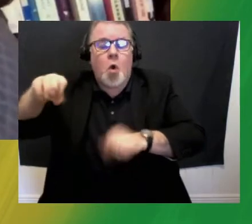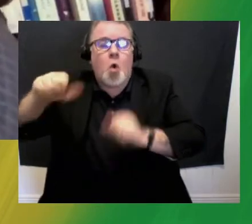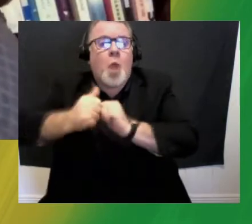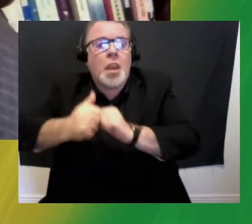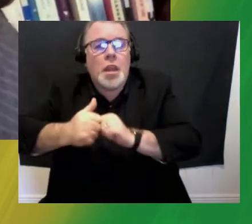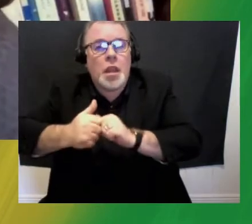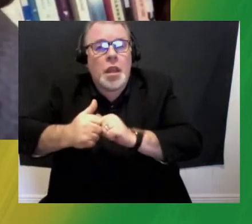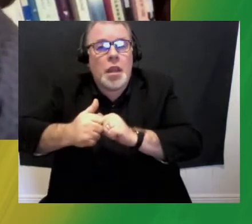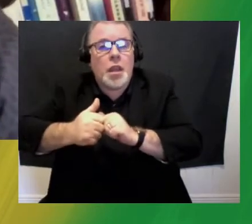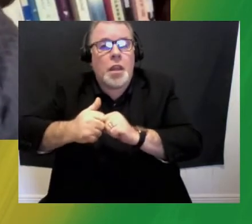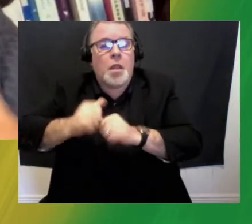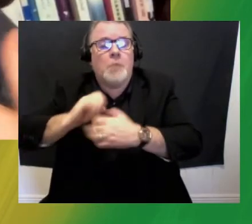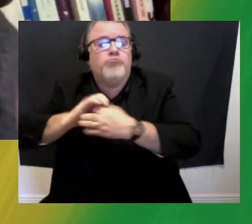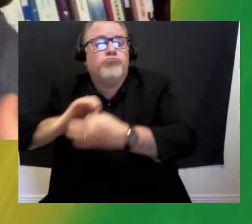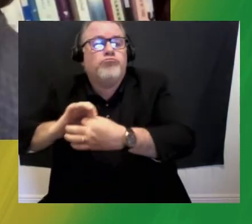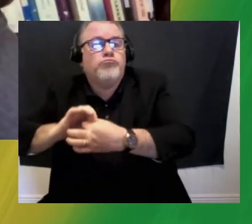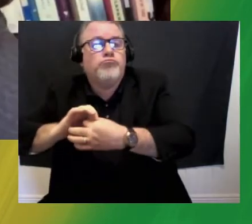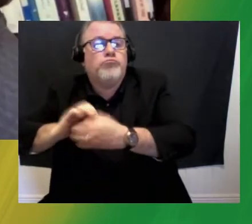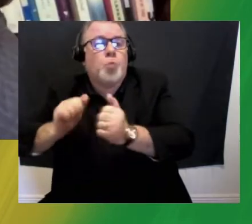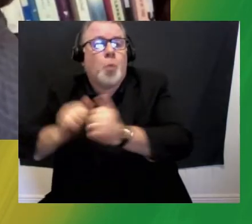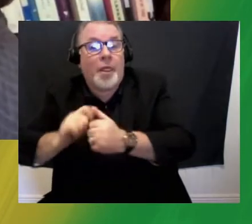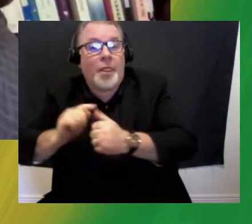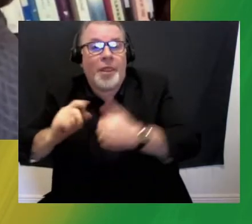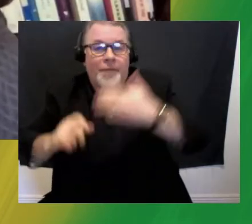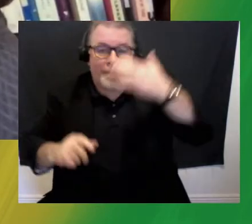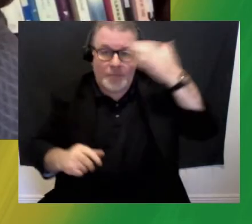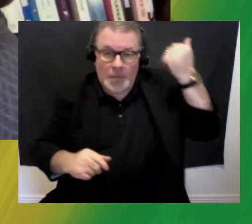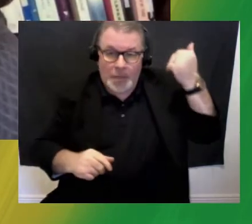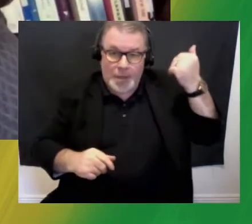in solidarity with, and then to forget